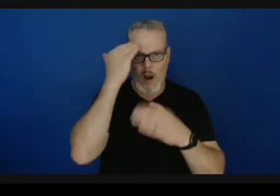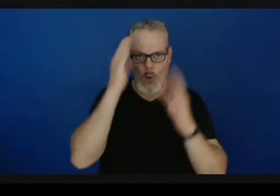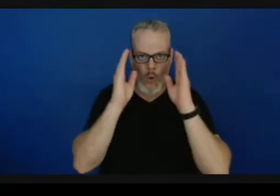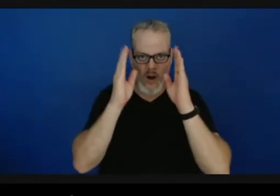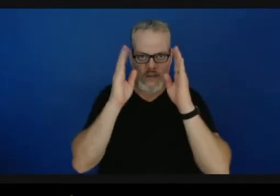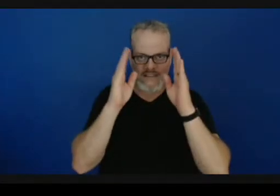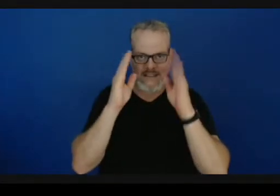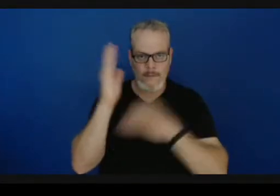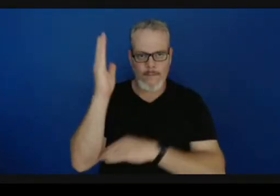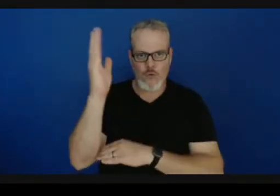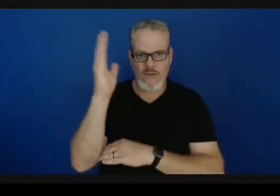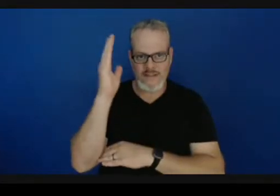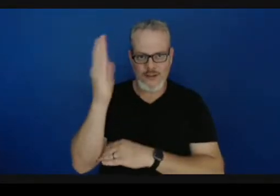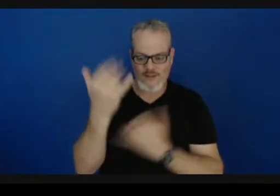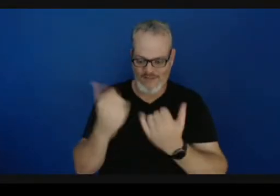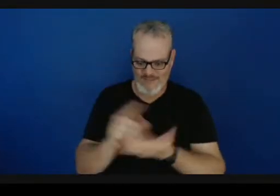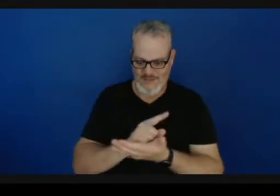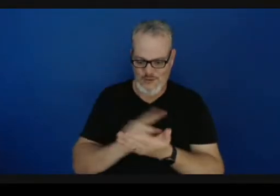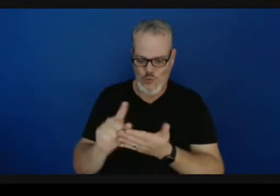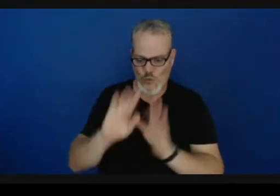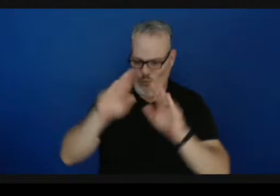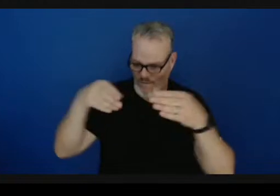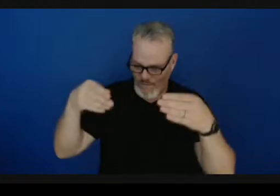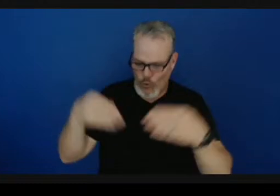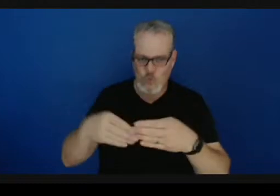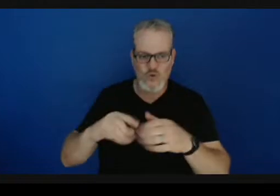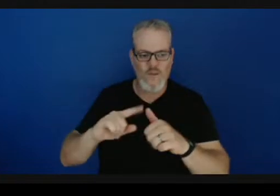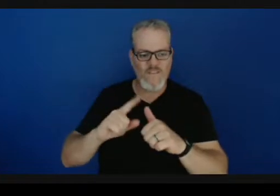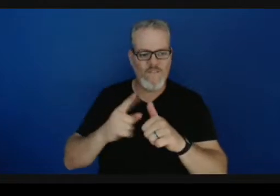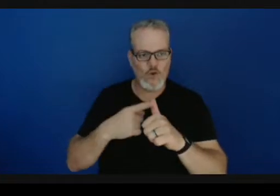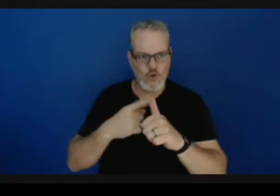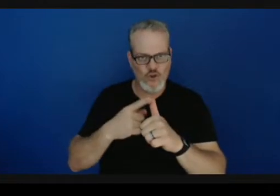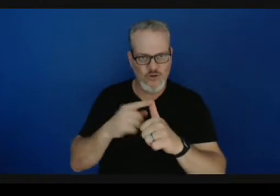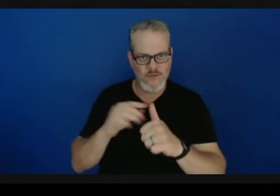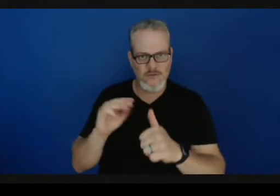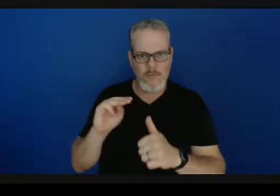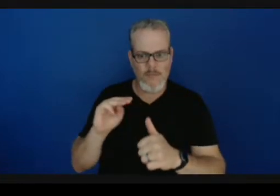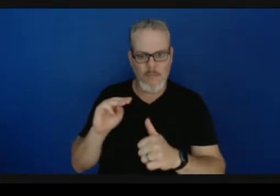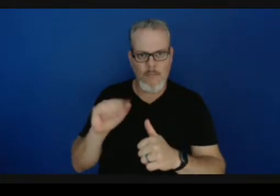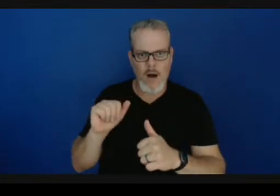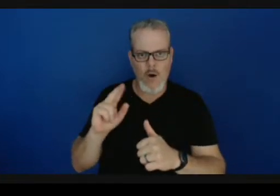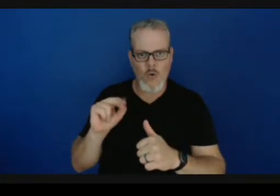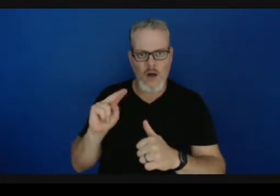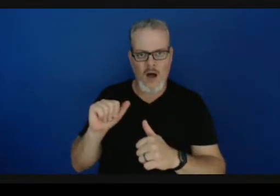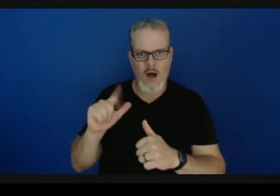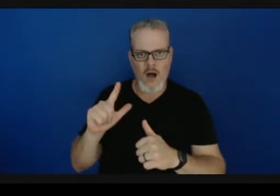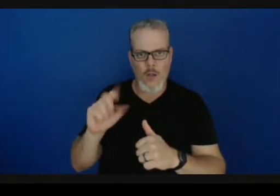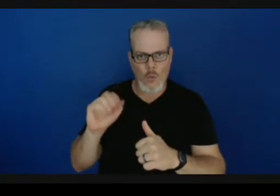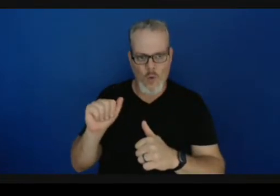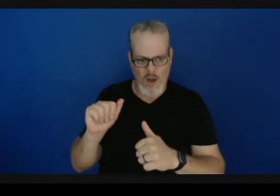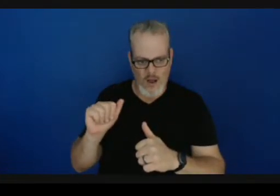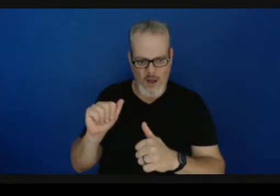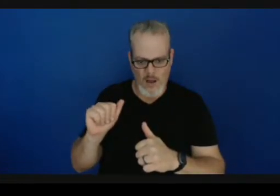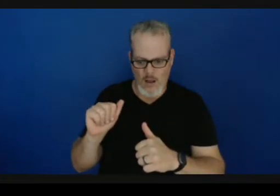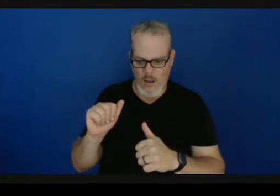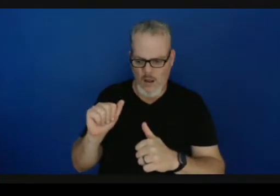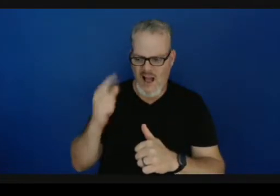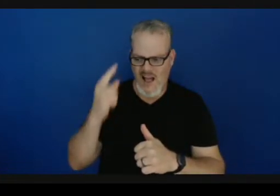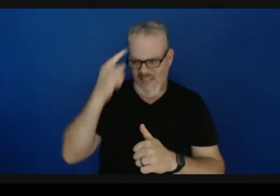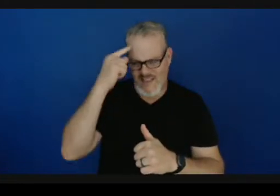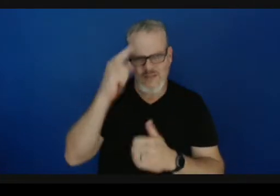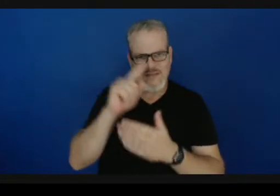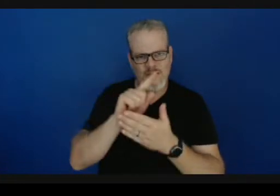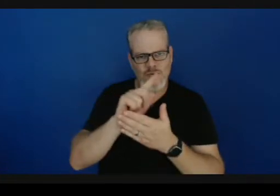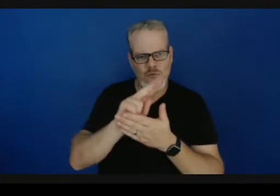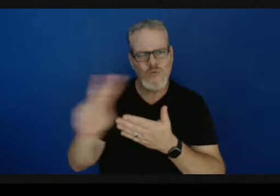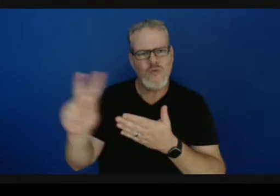on that first part of Mauna Loa. I know we came to you guys a couple weeks ago with a